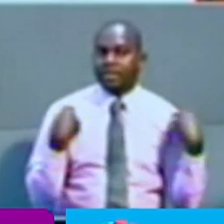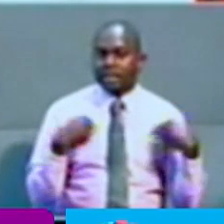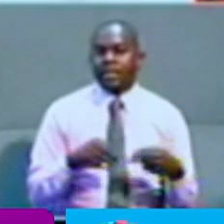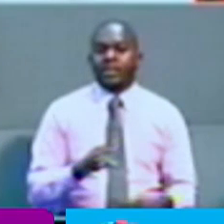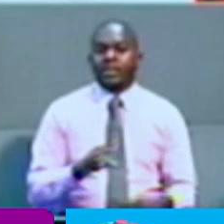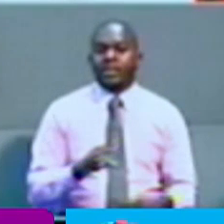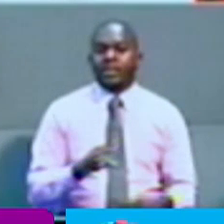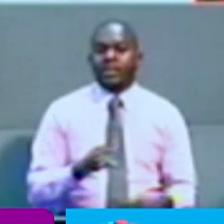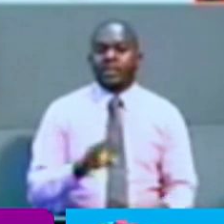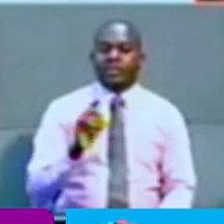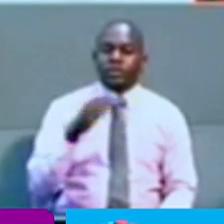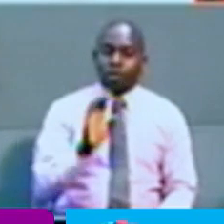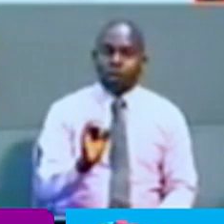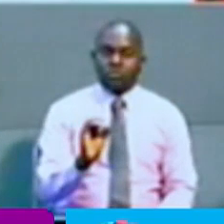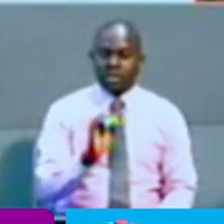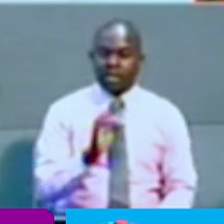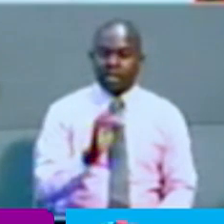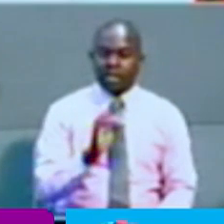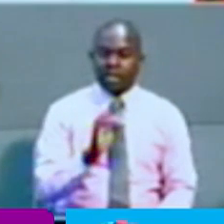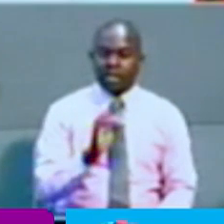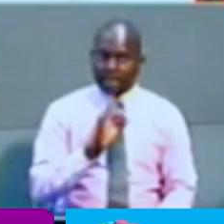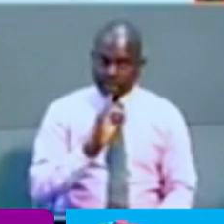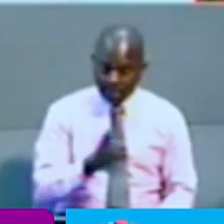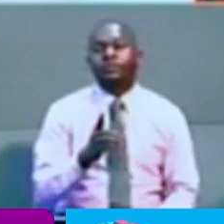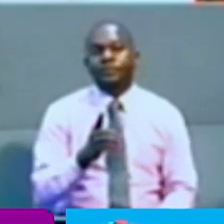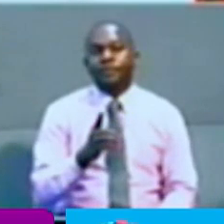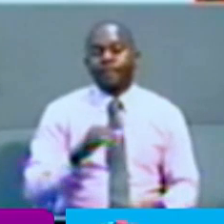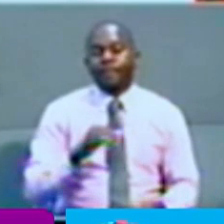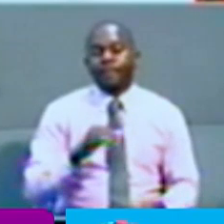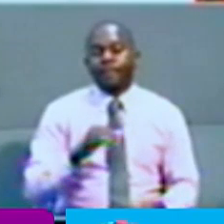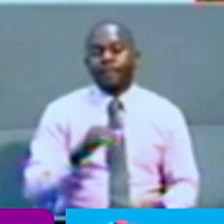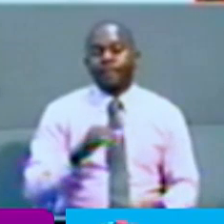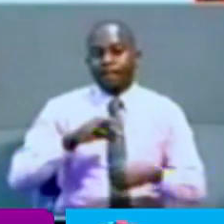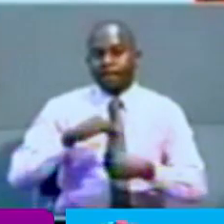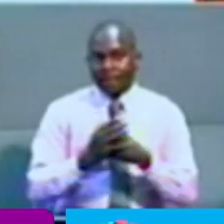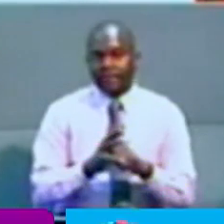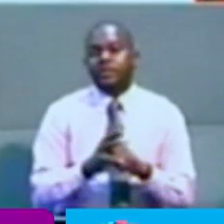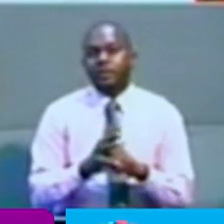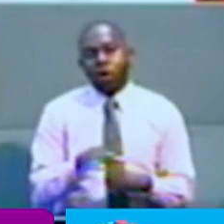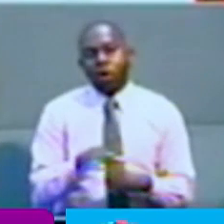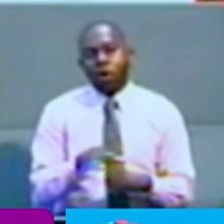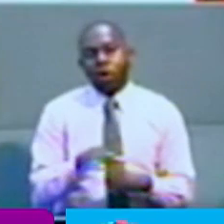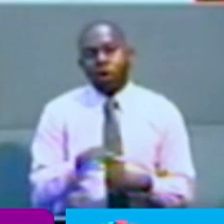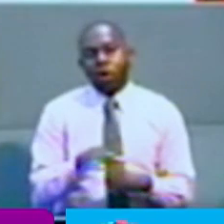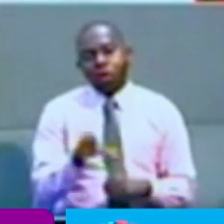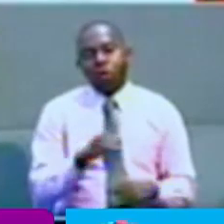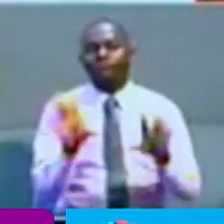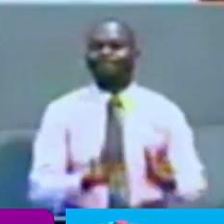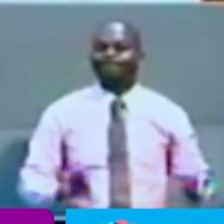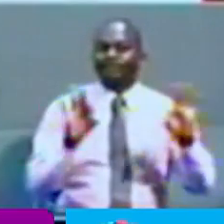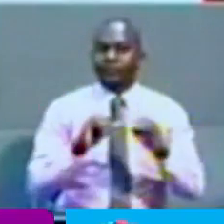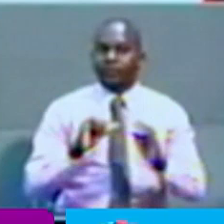district health officers are directed to make all the necessary